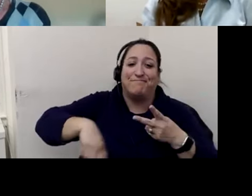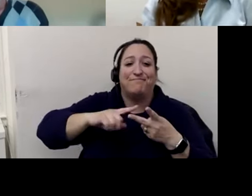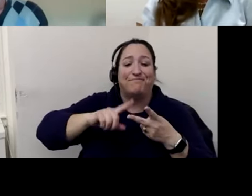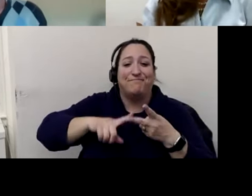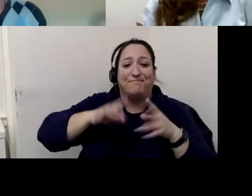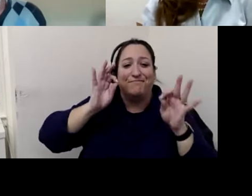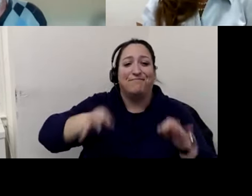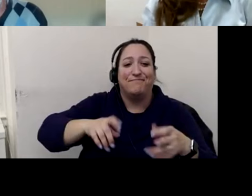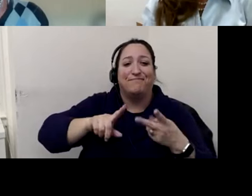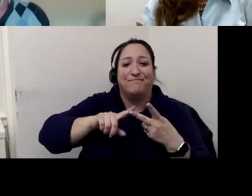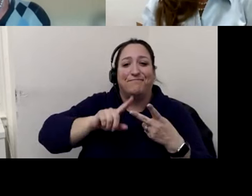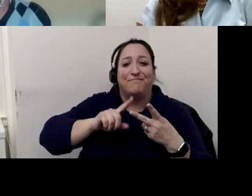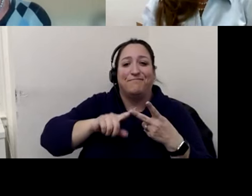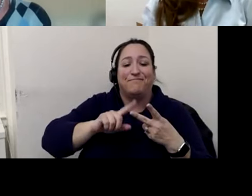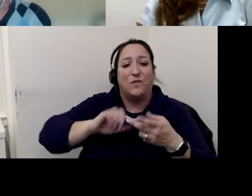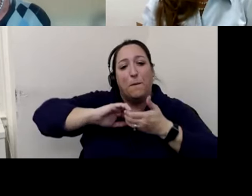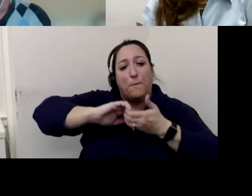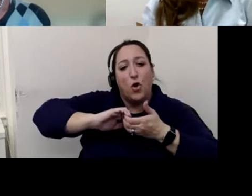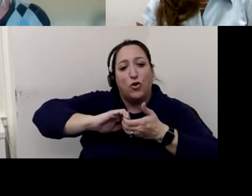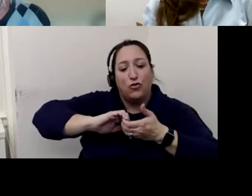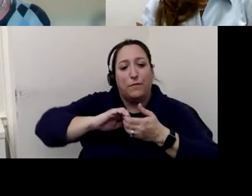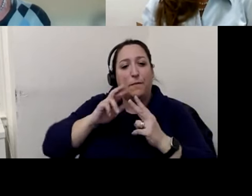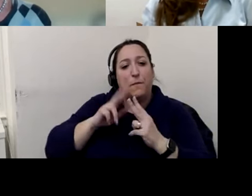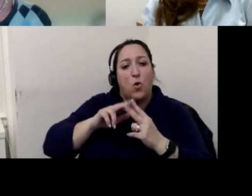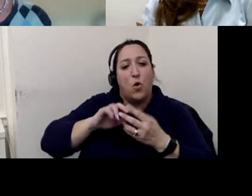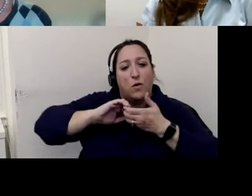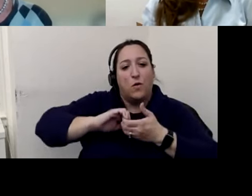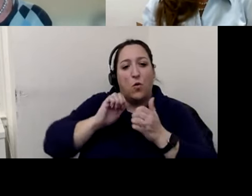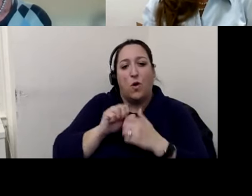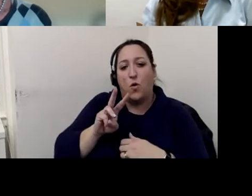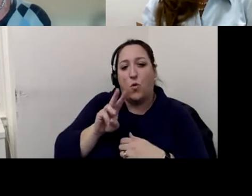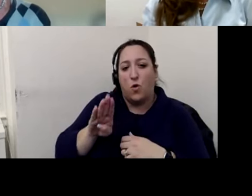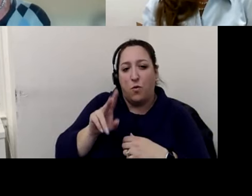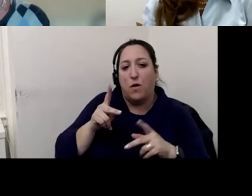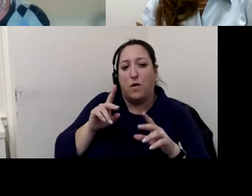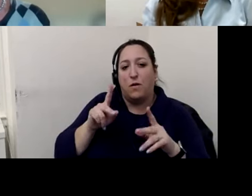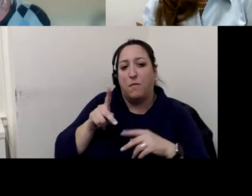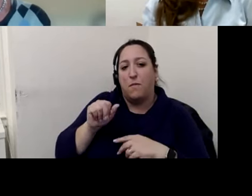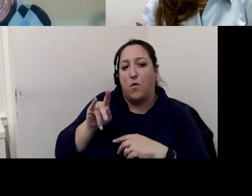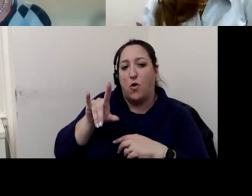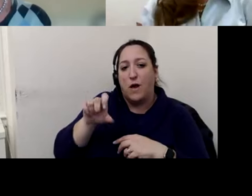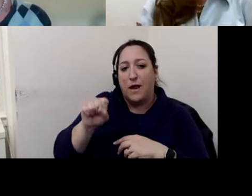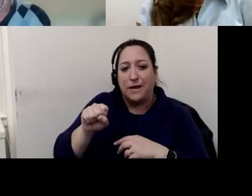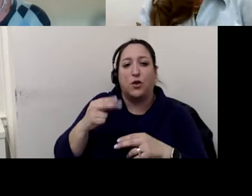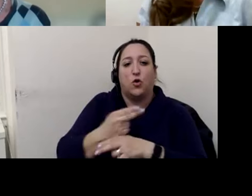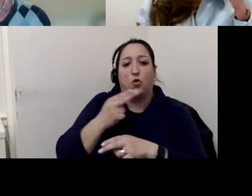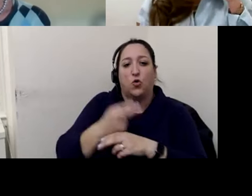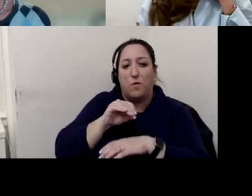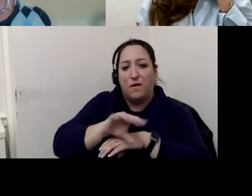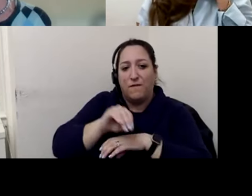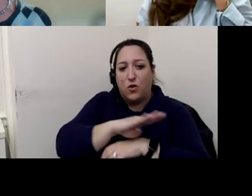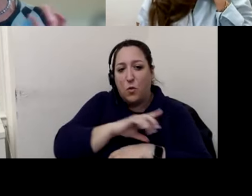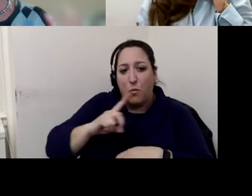Definitely a partnership with the Willowbrook parties and the Consumer Advisory